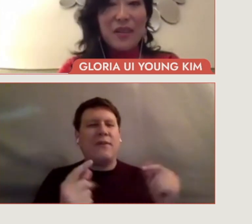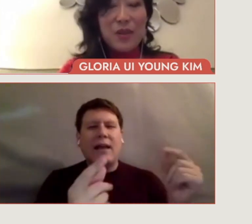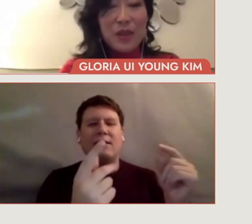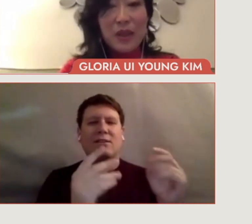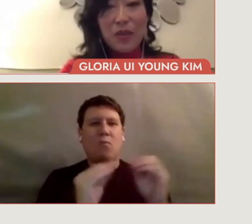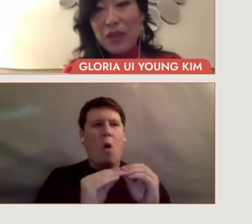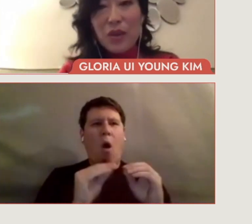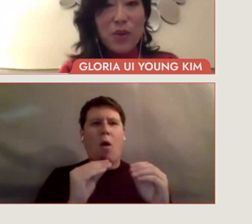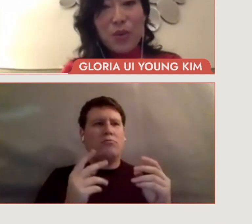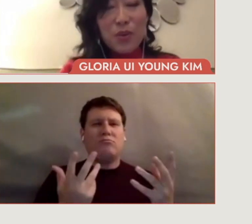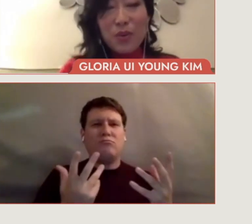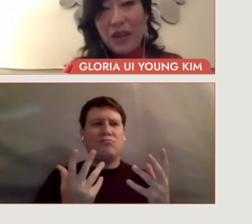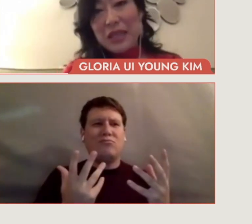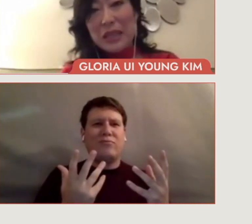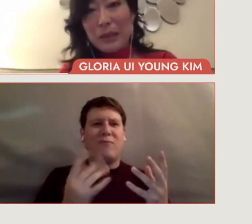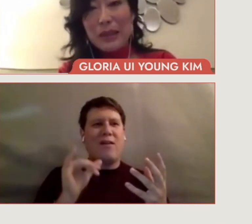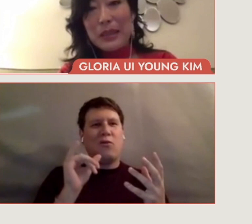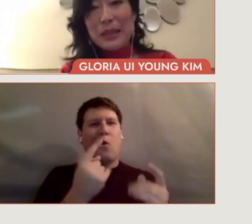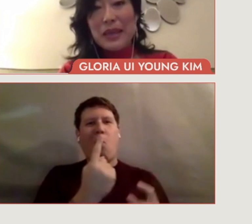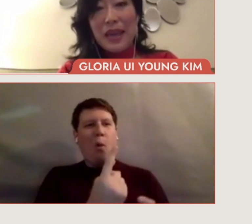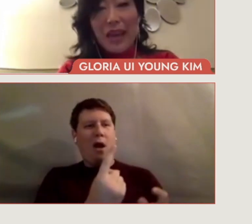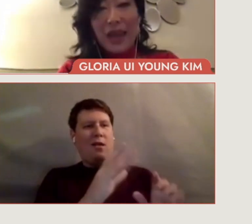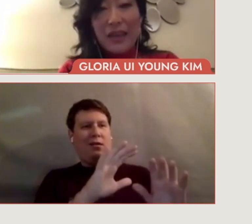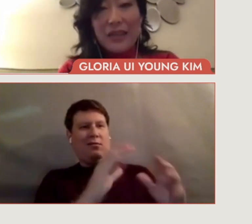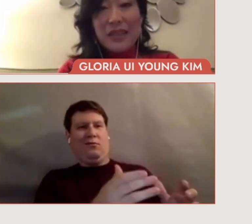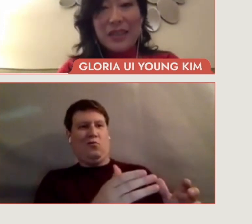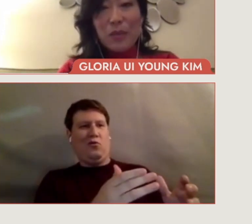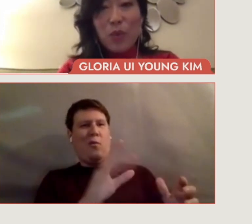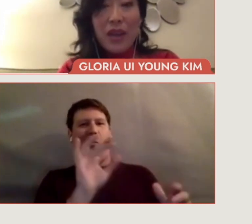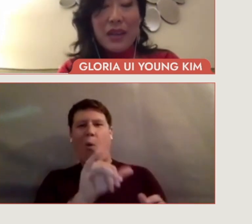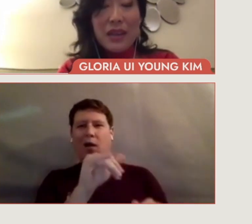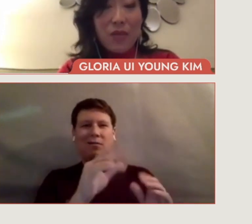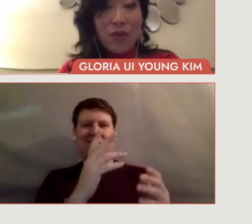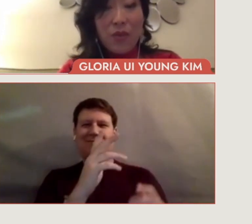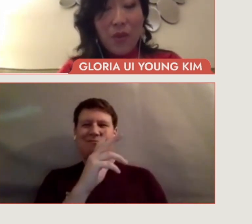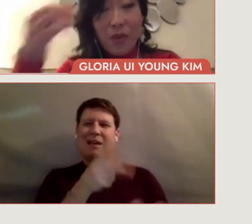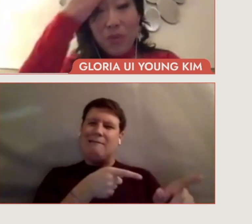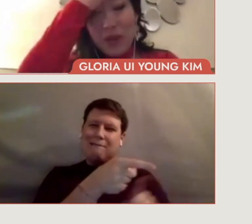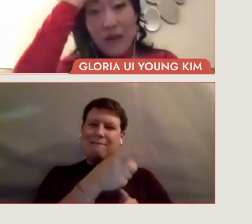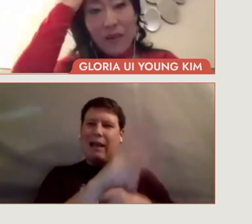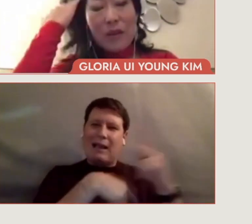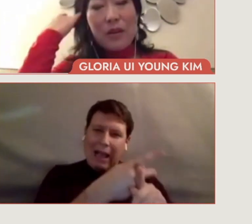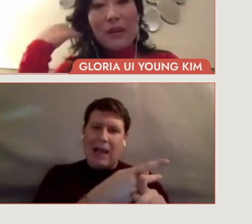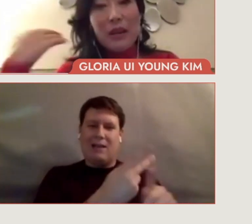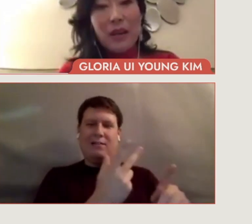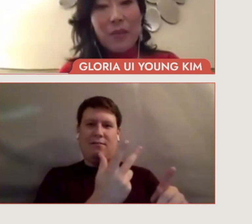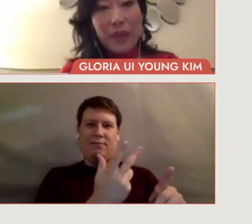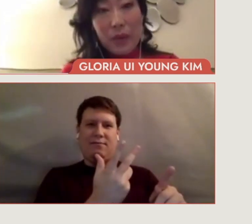and there's like really no kind of stillness. And what I had needed for the Mona